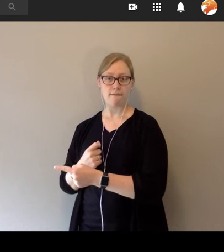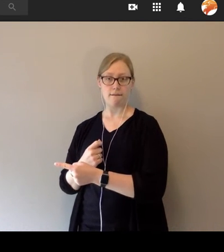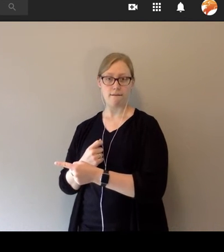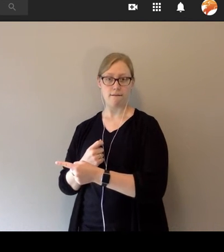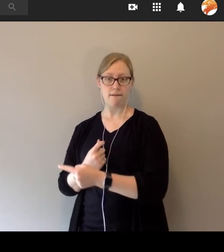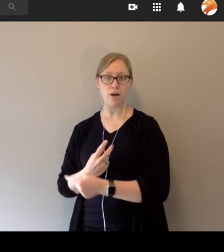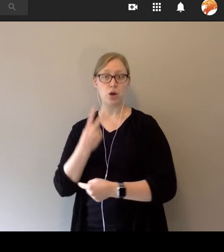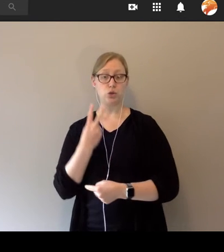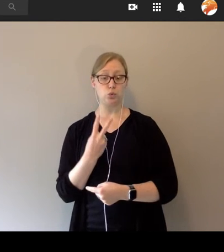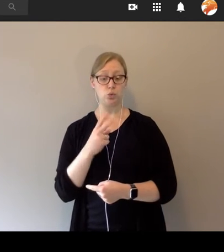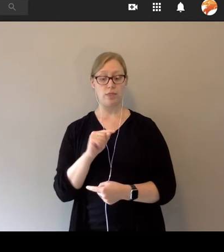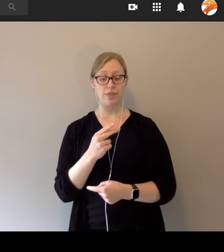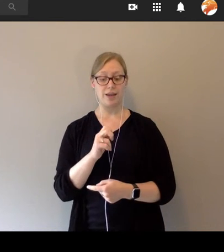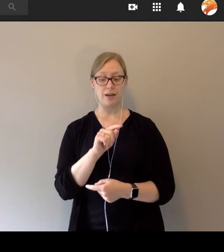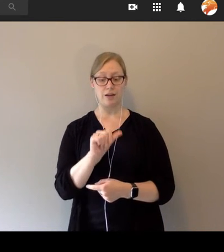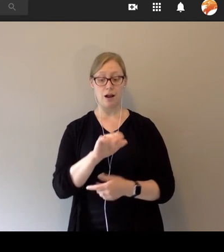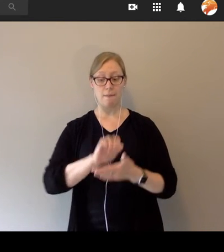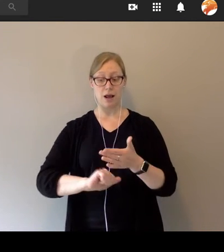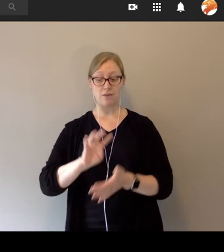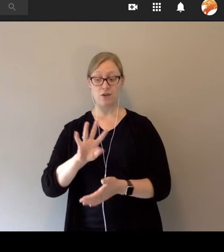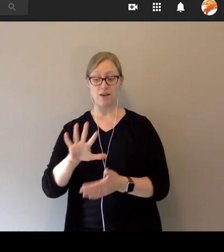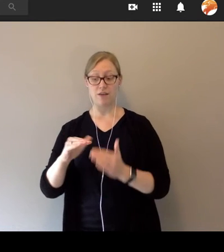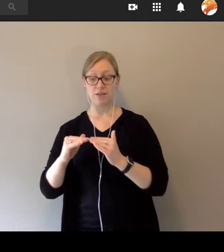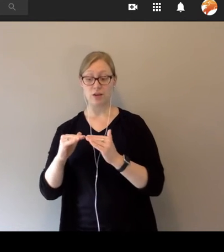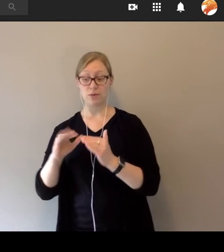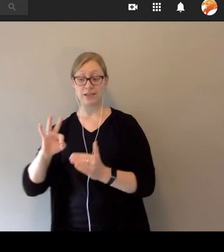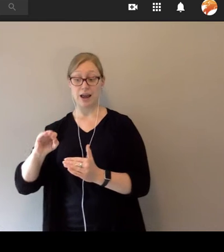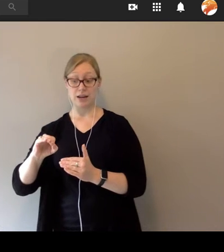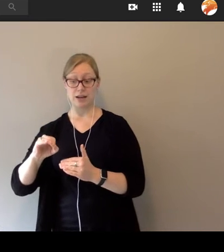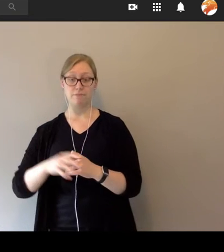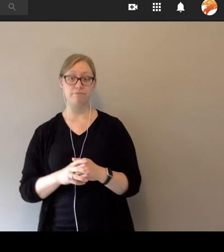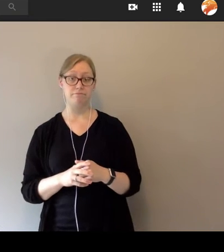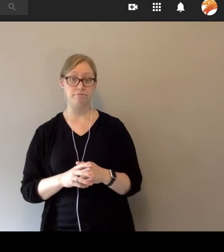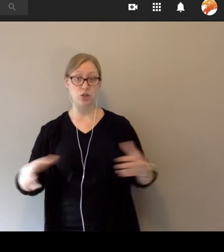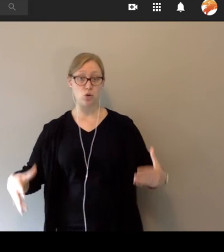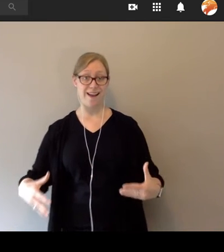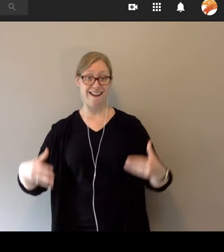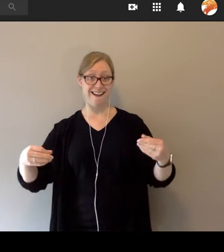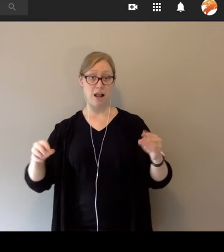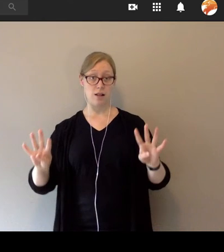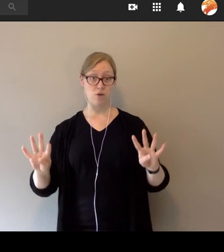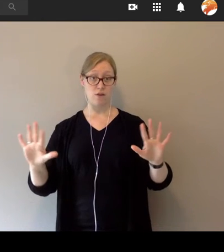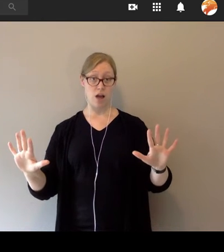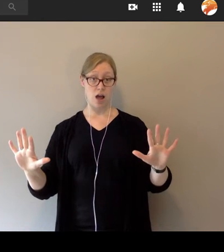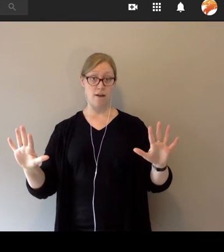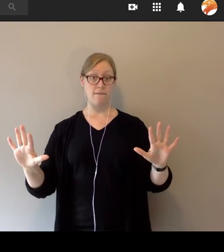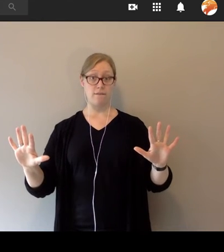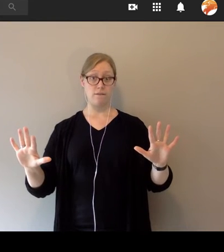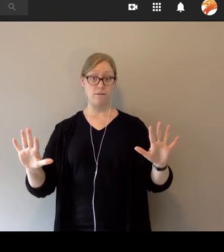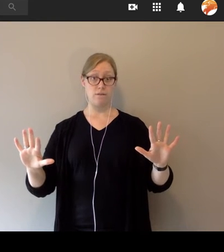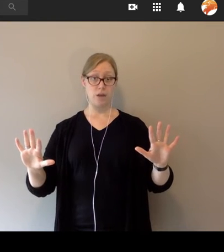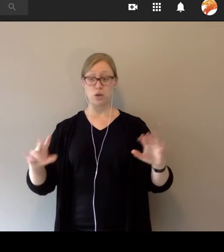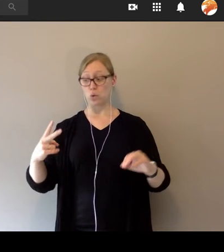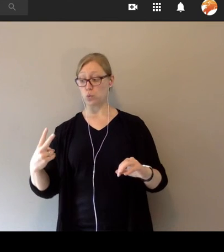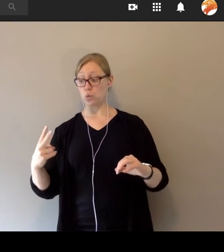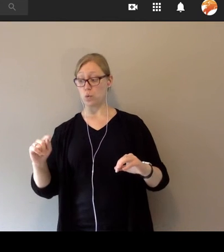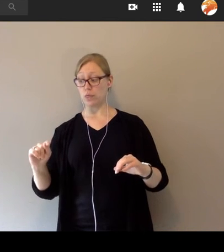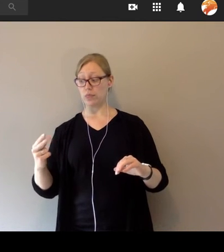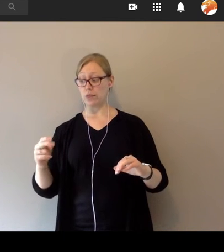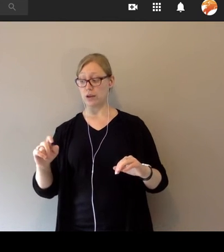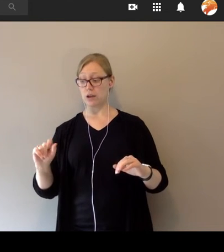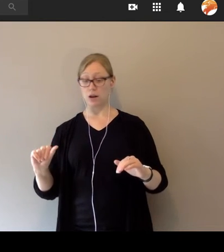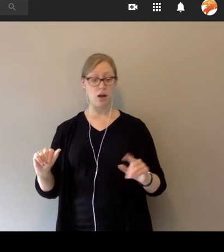minus 45 is 90. So I'm going to add 45 to both sides. So 2 theta is 135. And